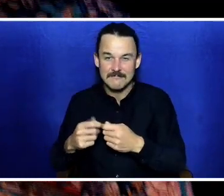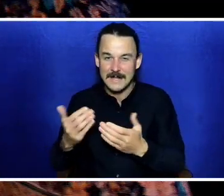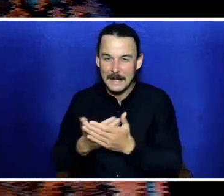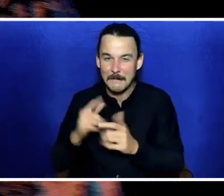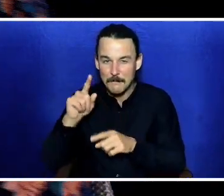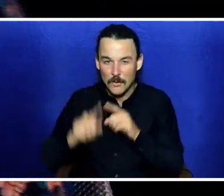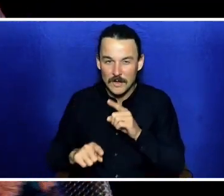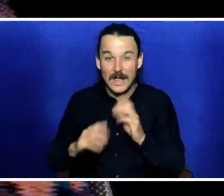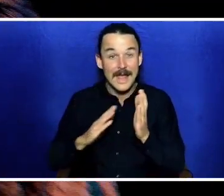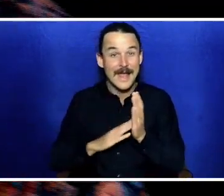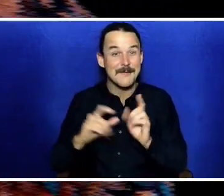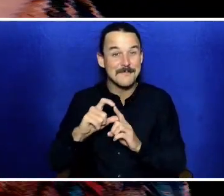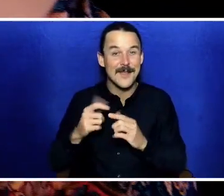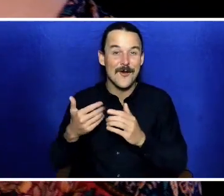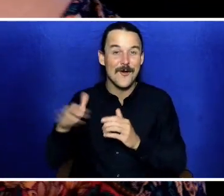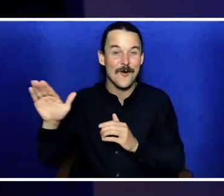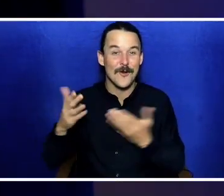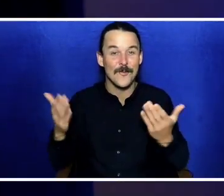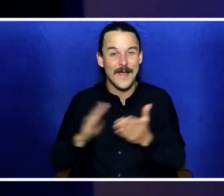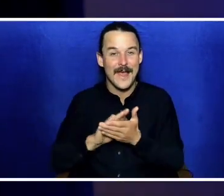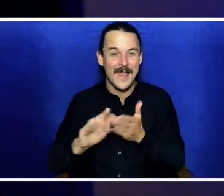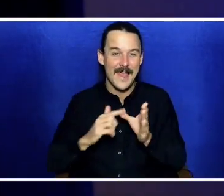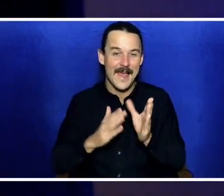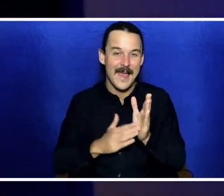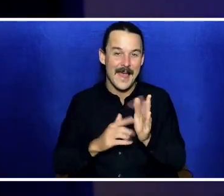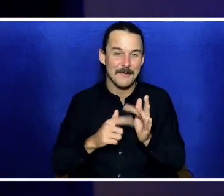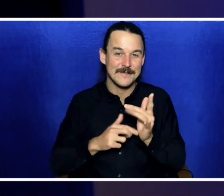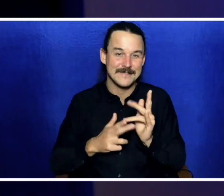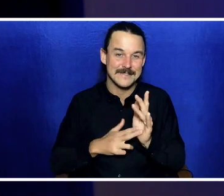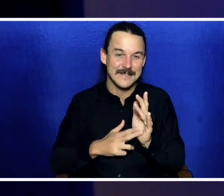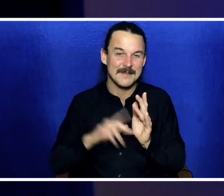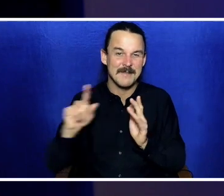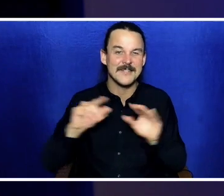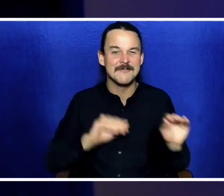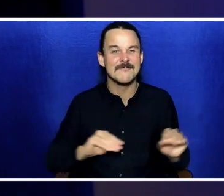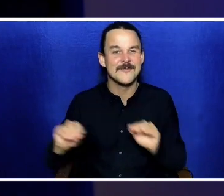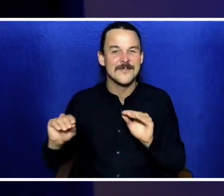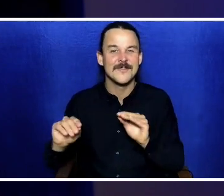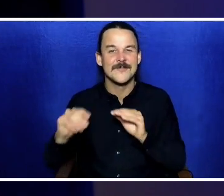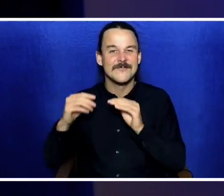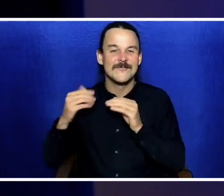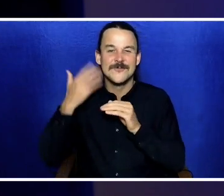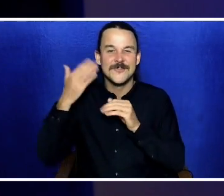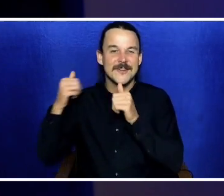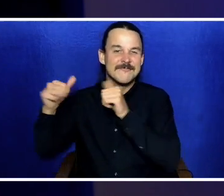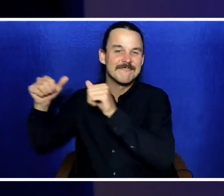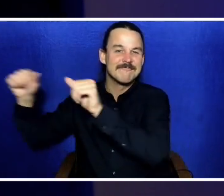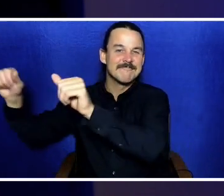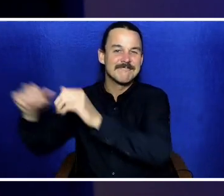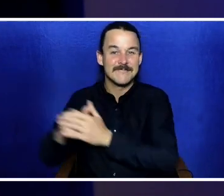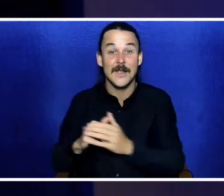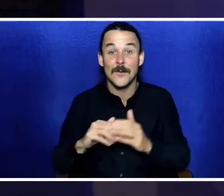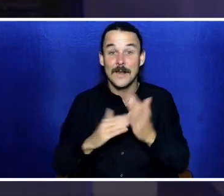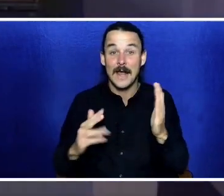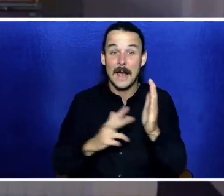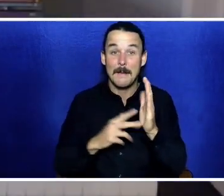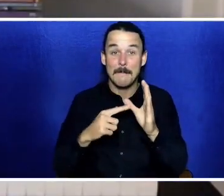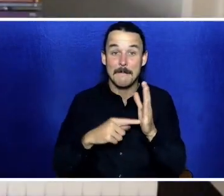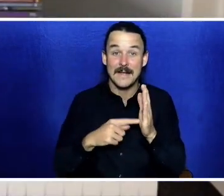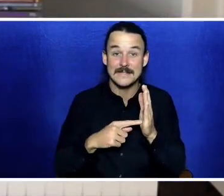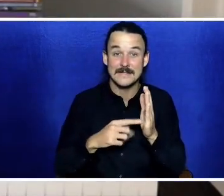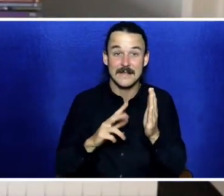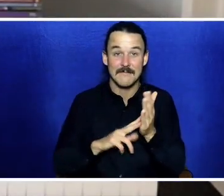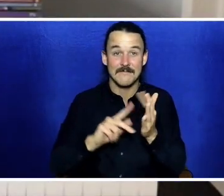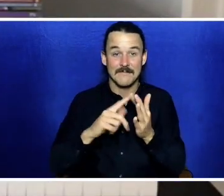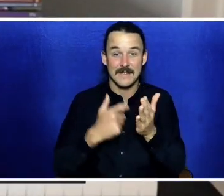ground. Indeed. Well, we're delighted to have a message from our leading man, Matt Verovis.